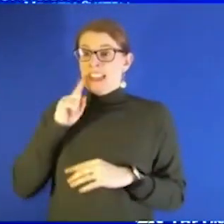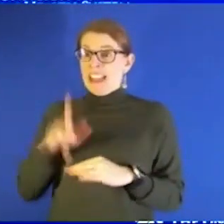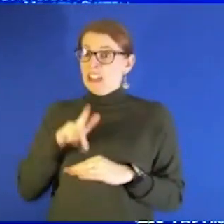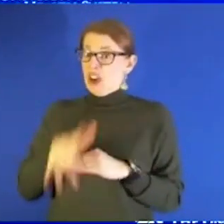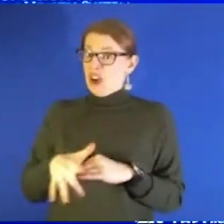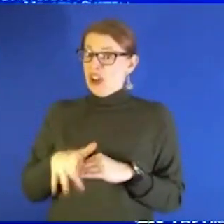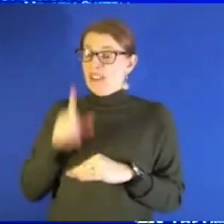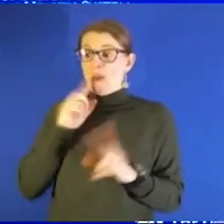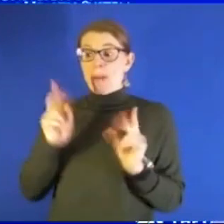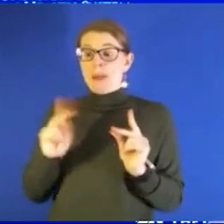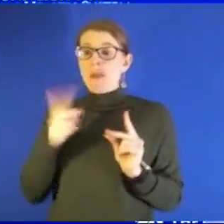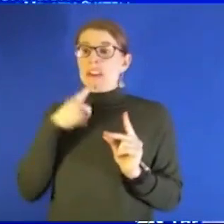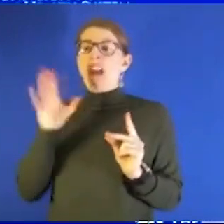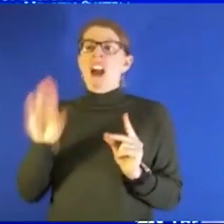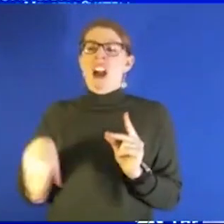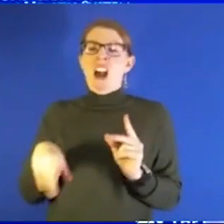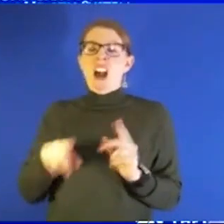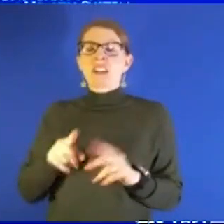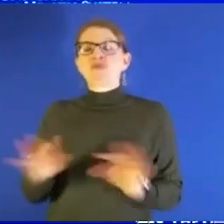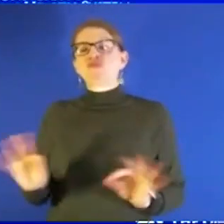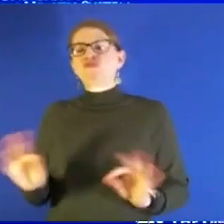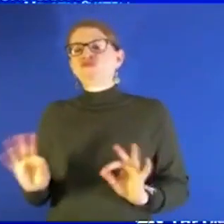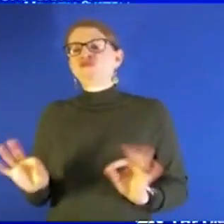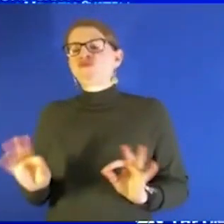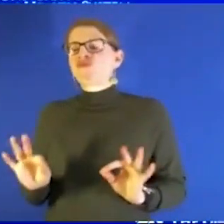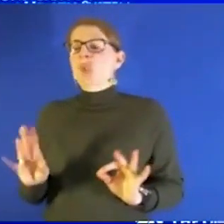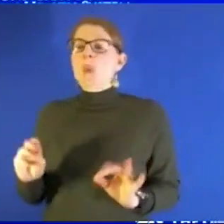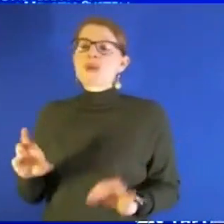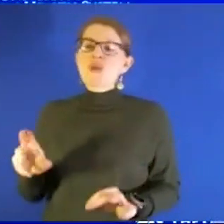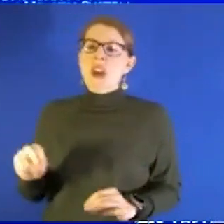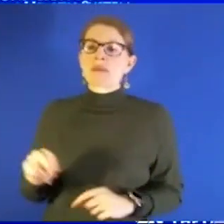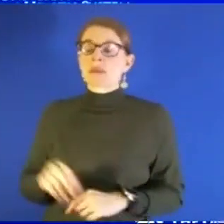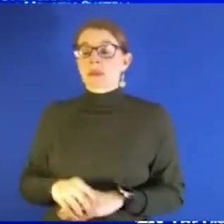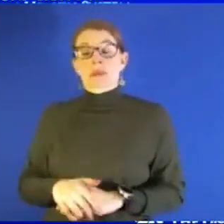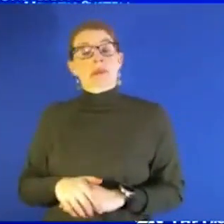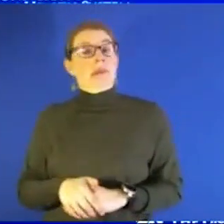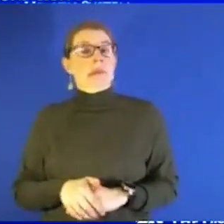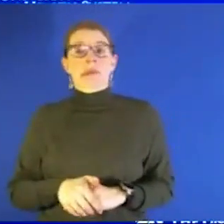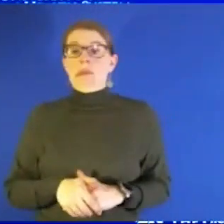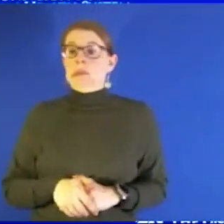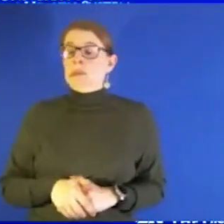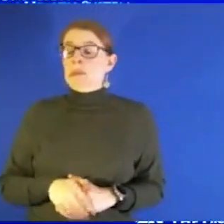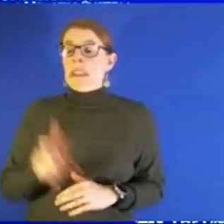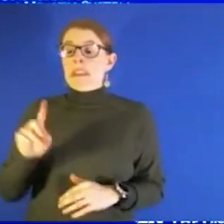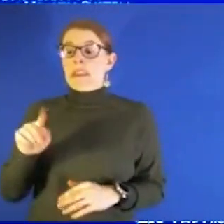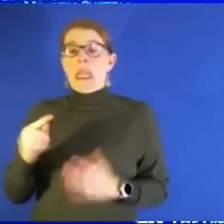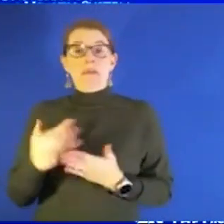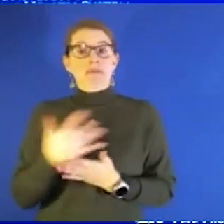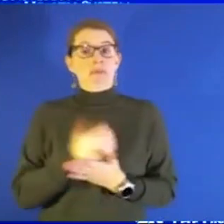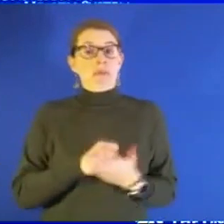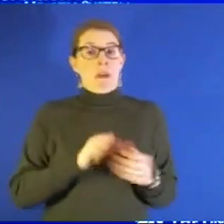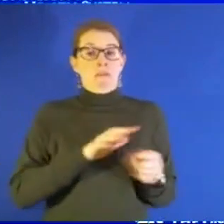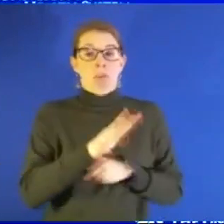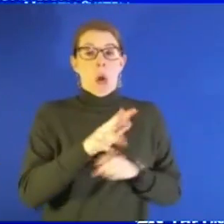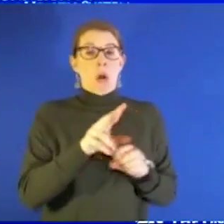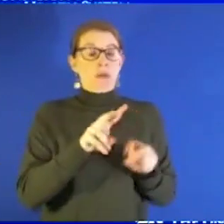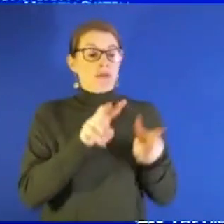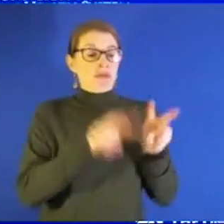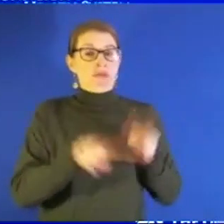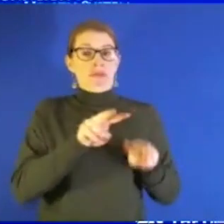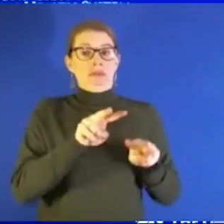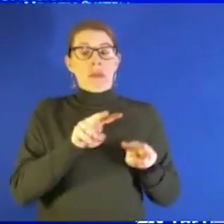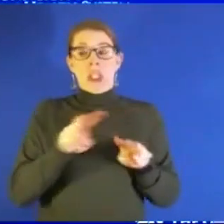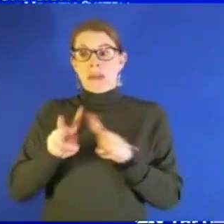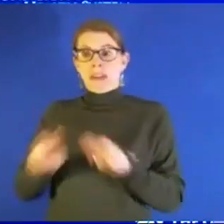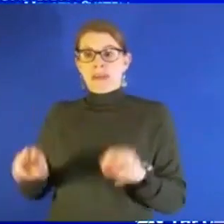this is different, this is lighter. I don't think that's taking in the full data that we have available. We are continuing to look for more. But